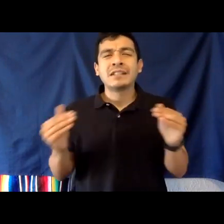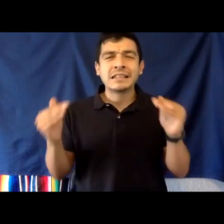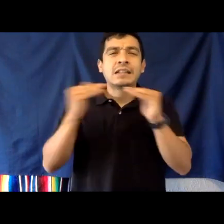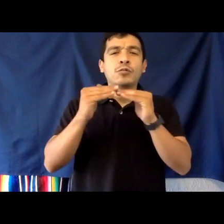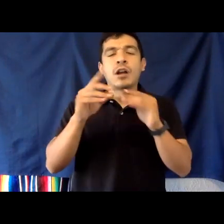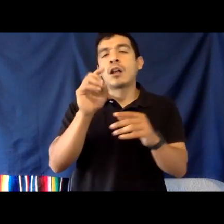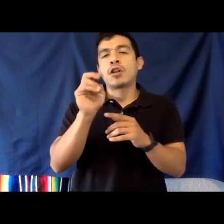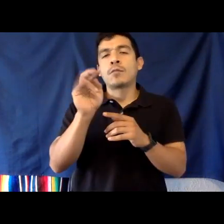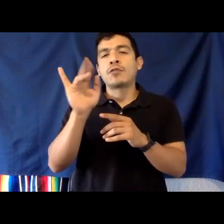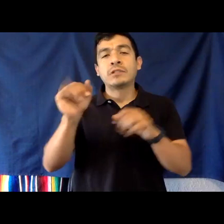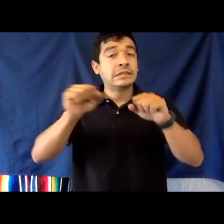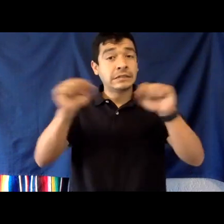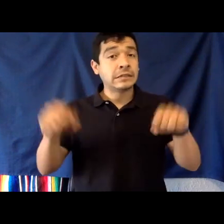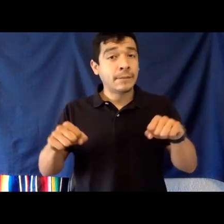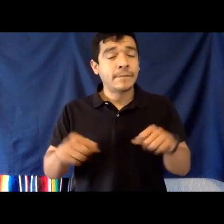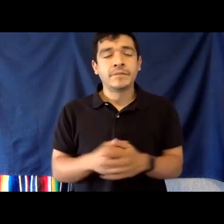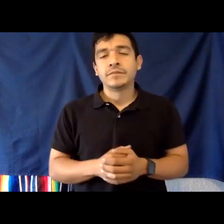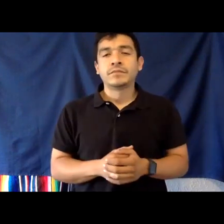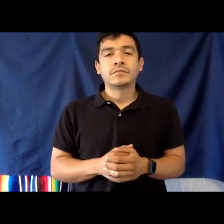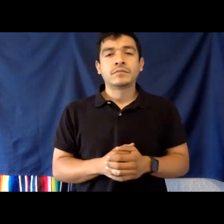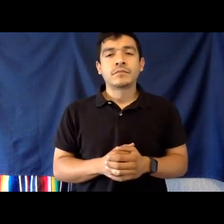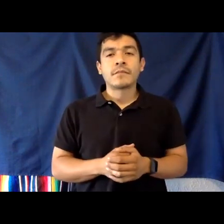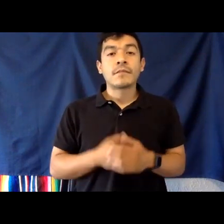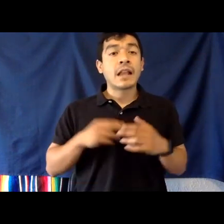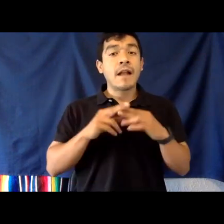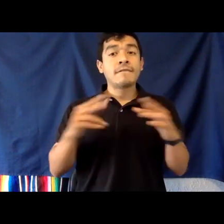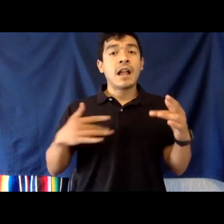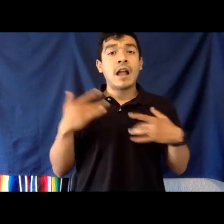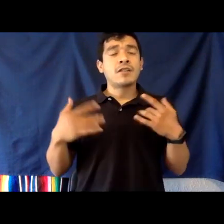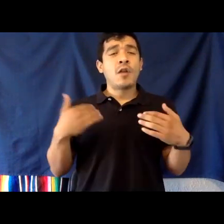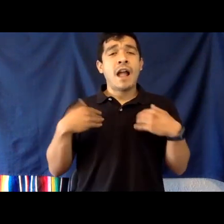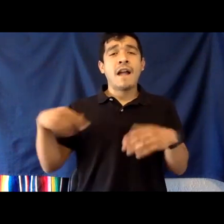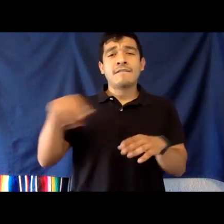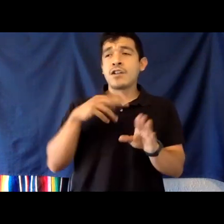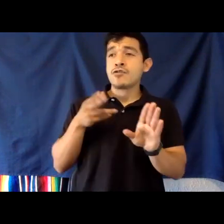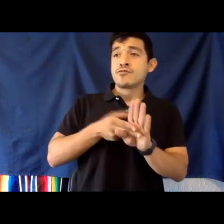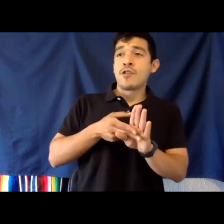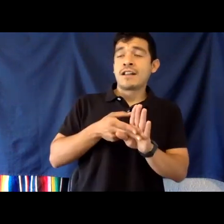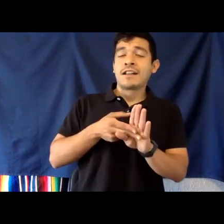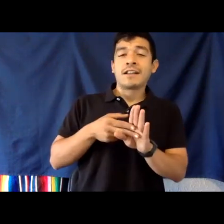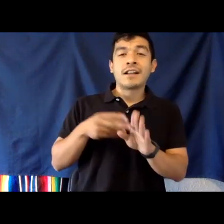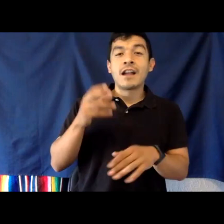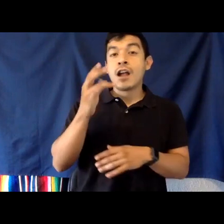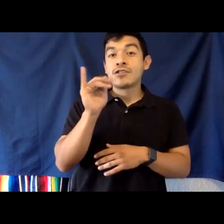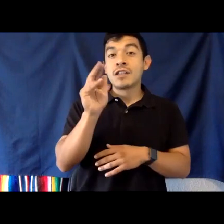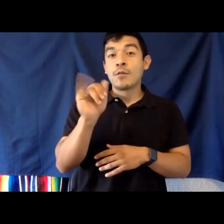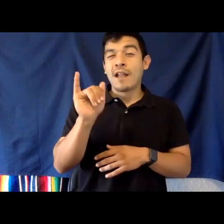system. I'm very excited to have with us moderating this conversation today, Chi-Wei